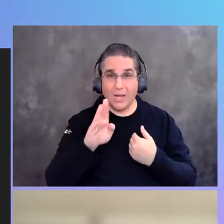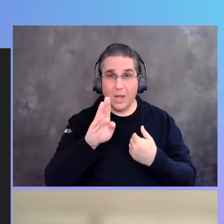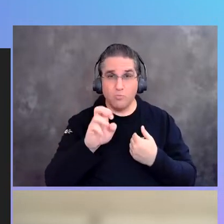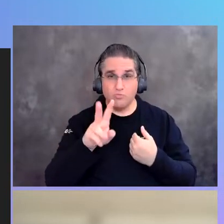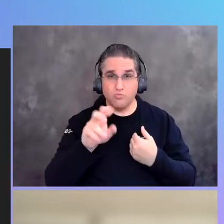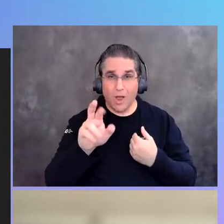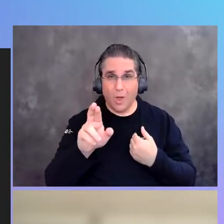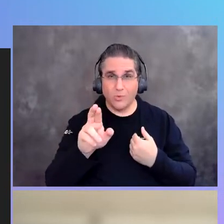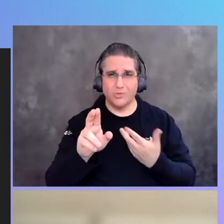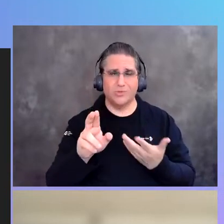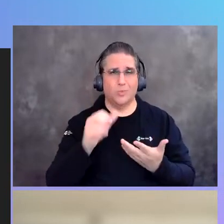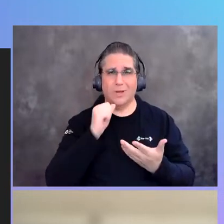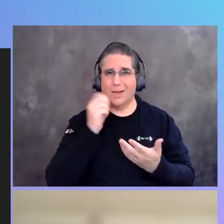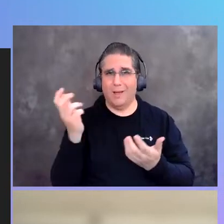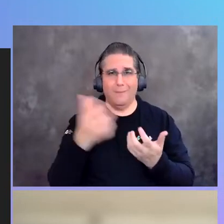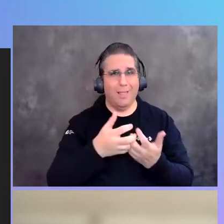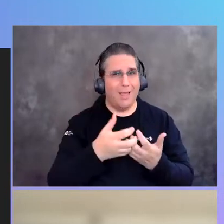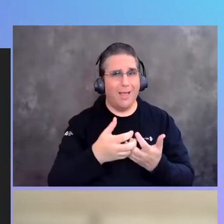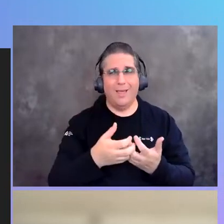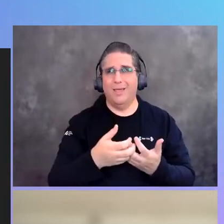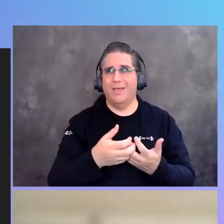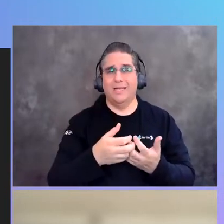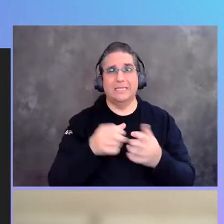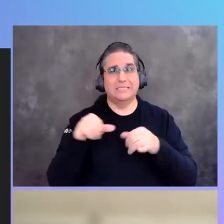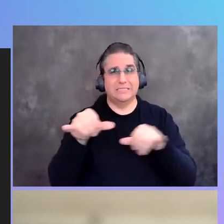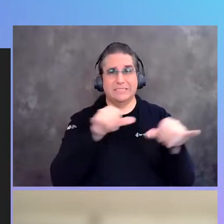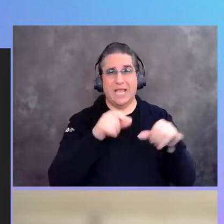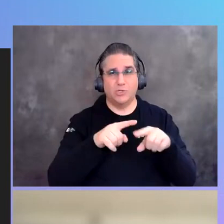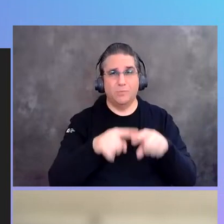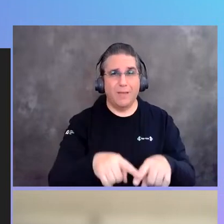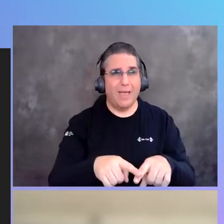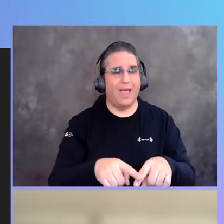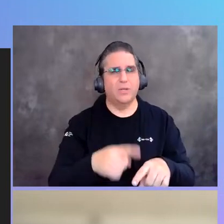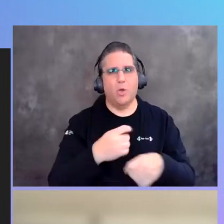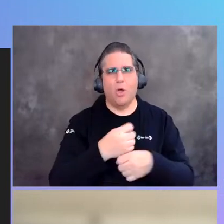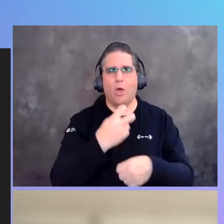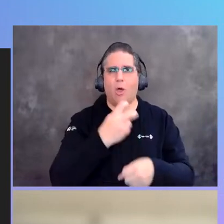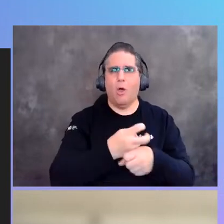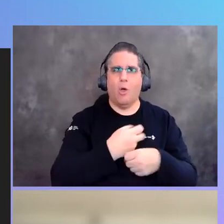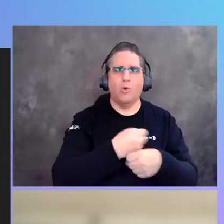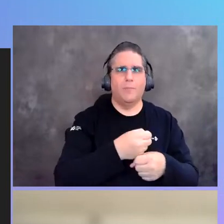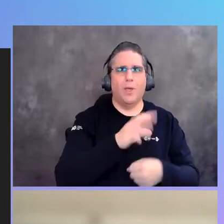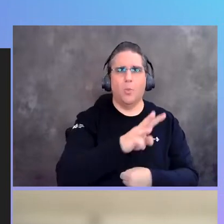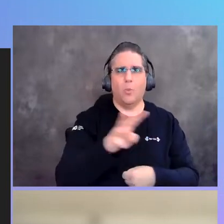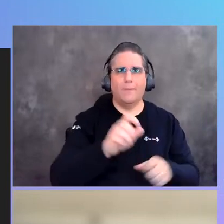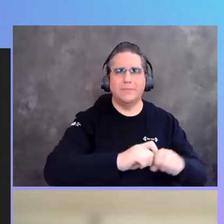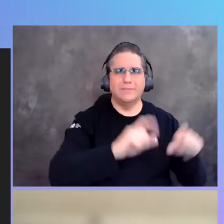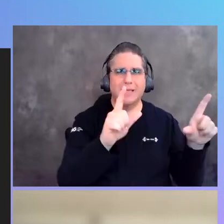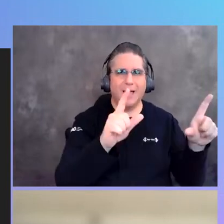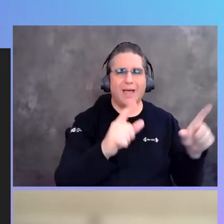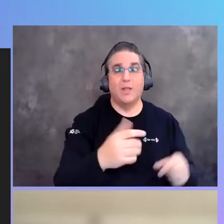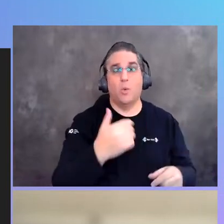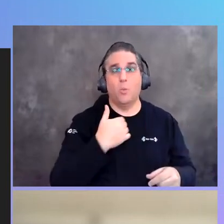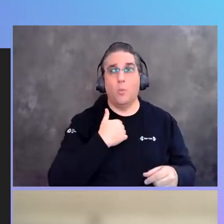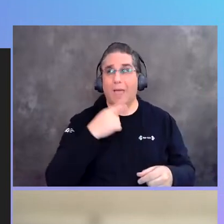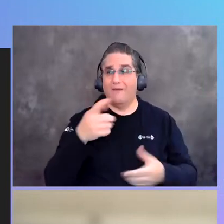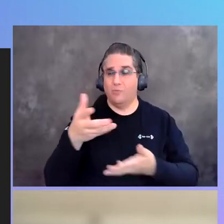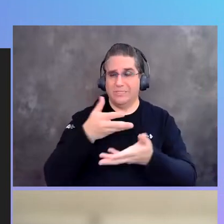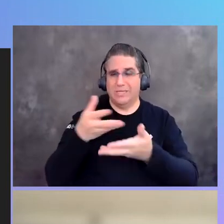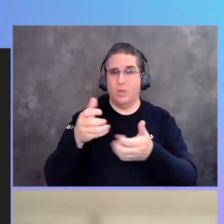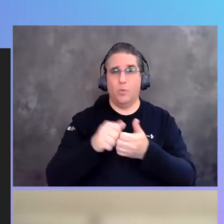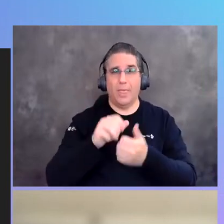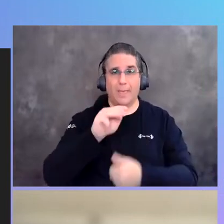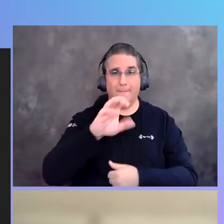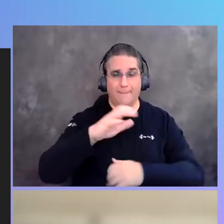very hard to build websites, web applications. You had to deal with things like Internet Explorer on a Mac.